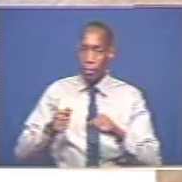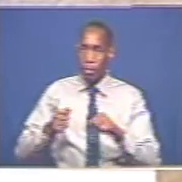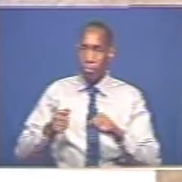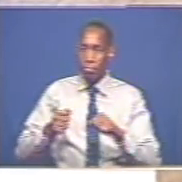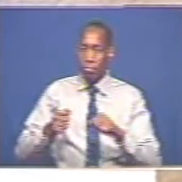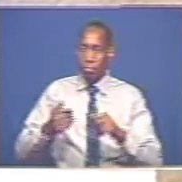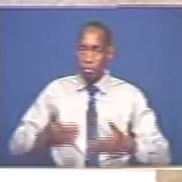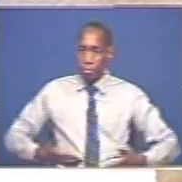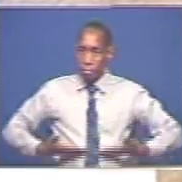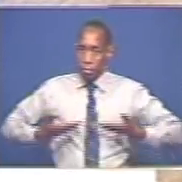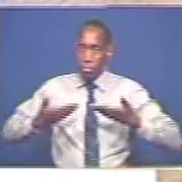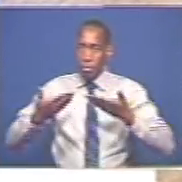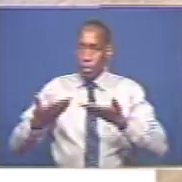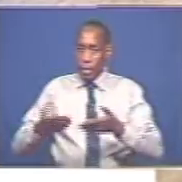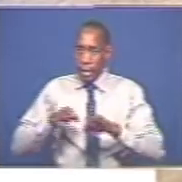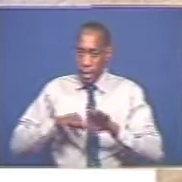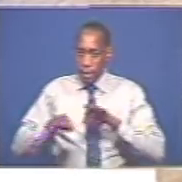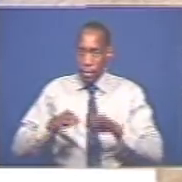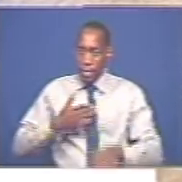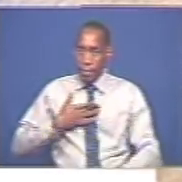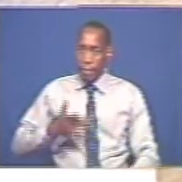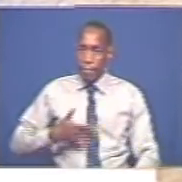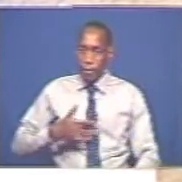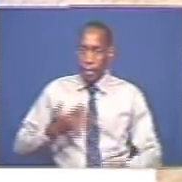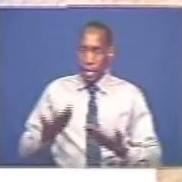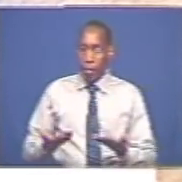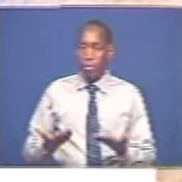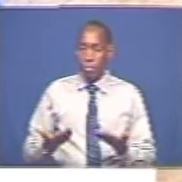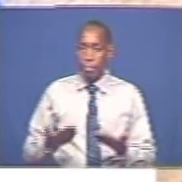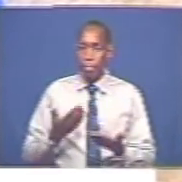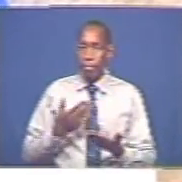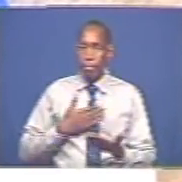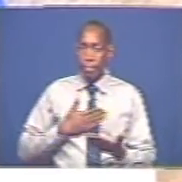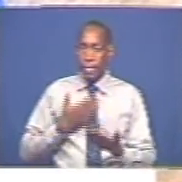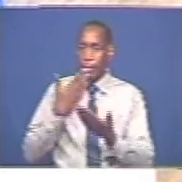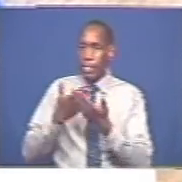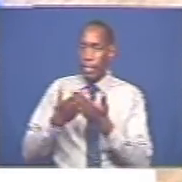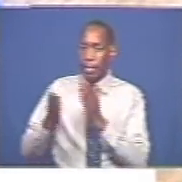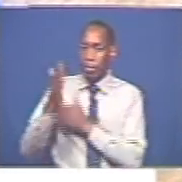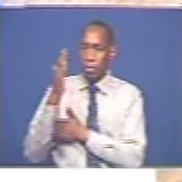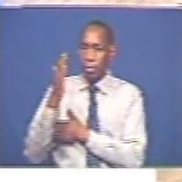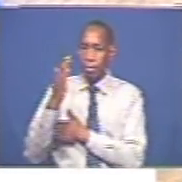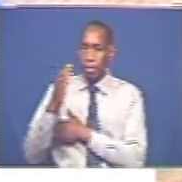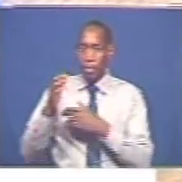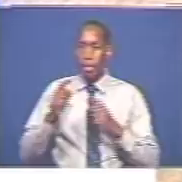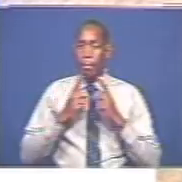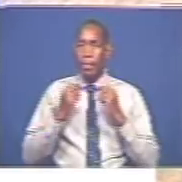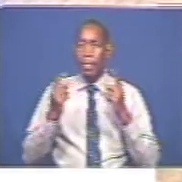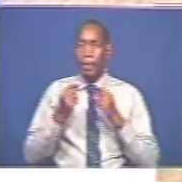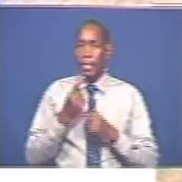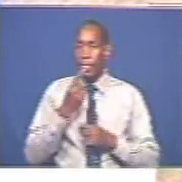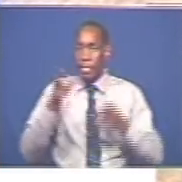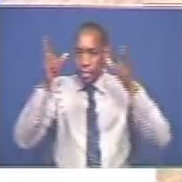Yeah. I would explain how I'm feeling, and he would walk through me, and I thank God, because the pastor didn't tell you had demons.